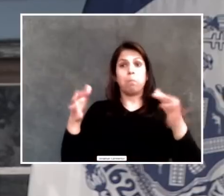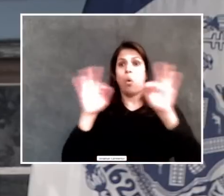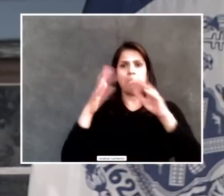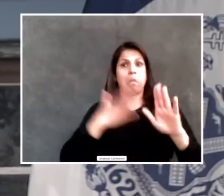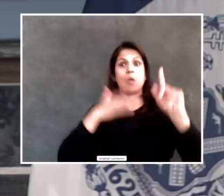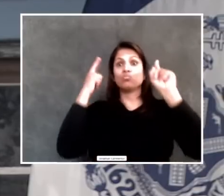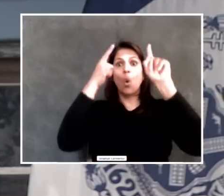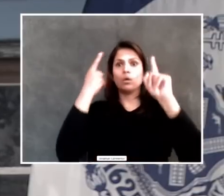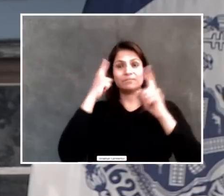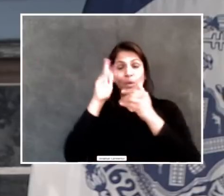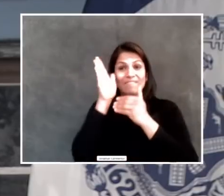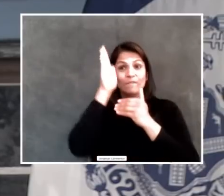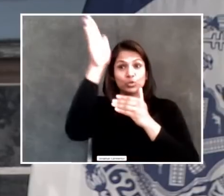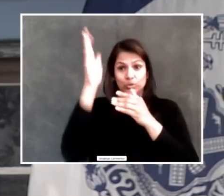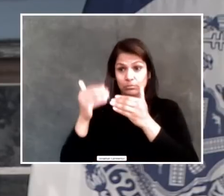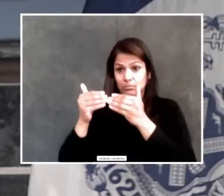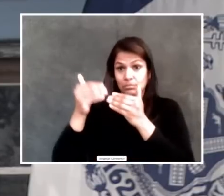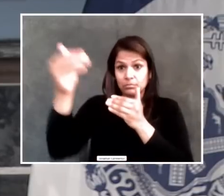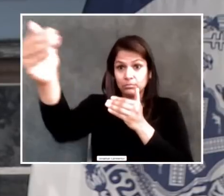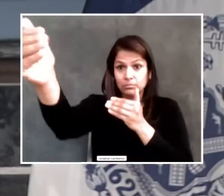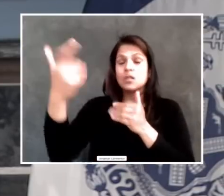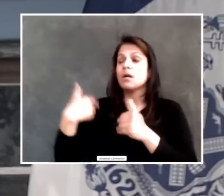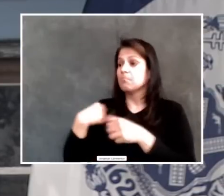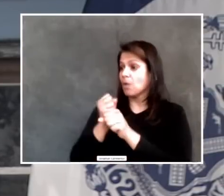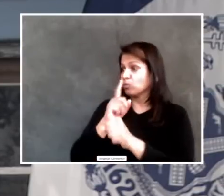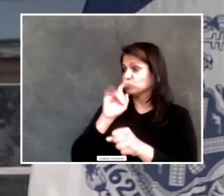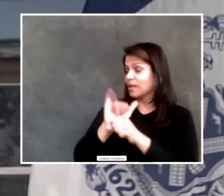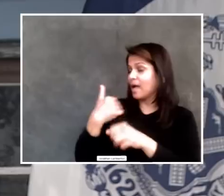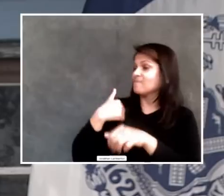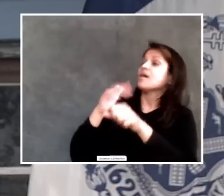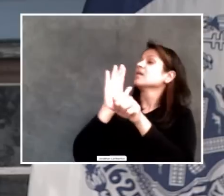low-level transmission and no transmission as well.